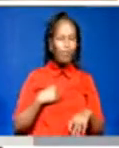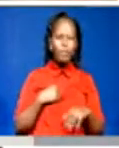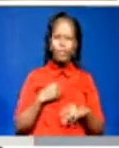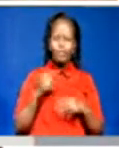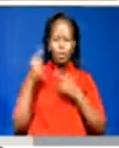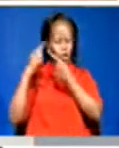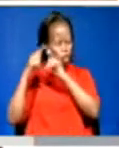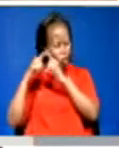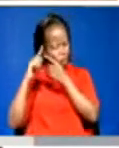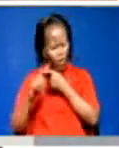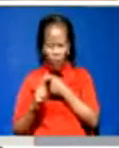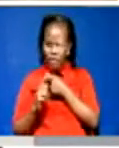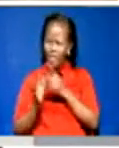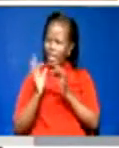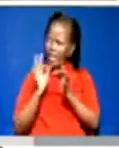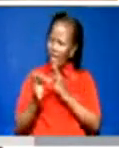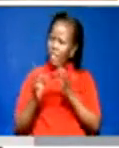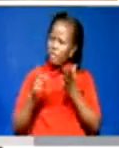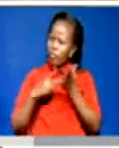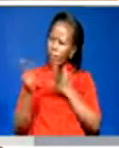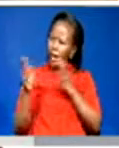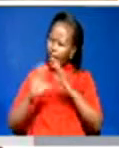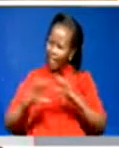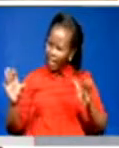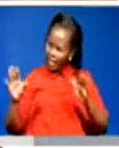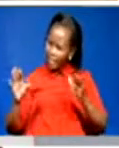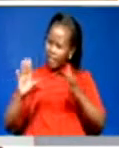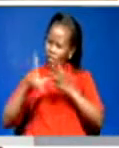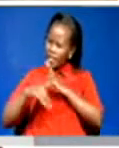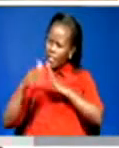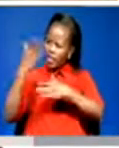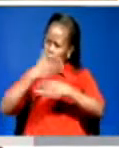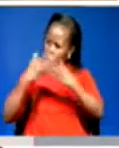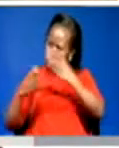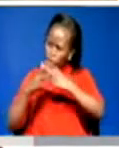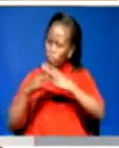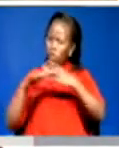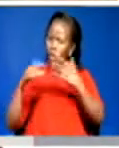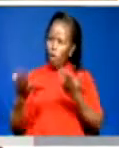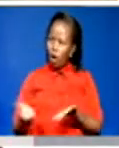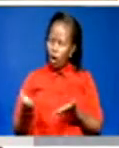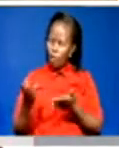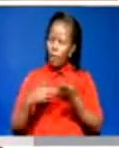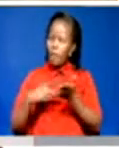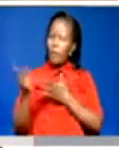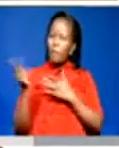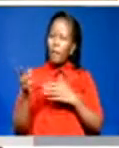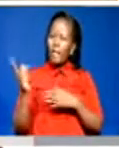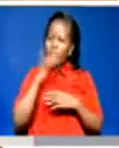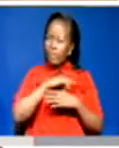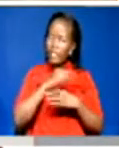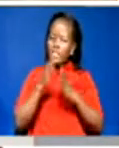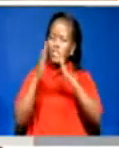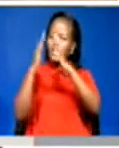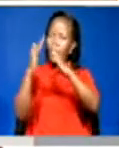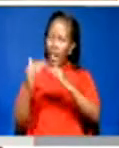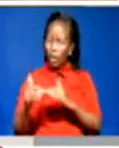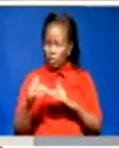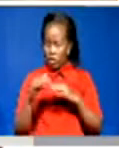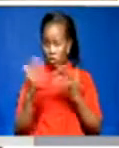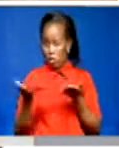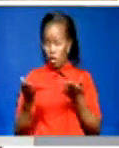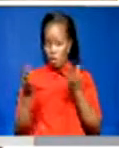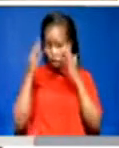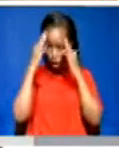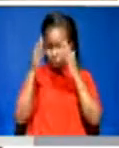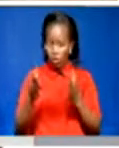the plot and then build? Do I buy an already constructed house or do I opt for the mortgage? Based on what you have